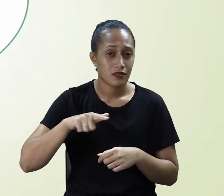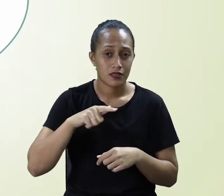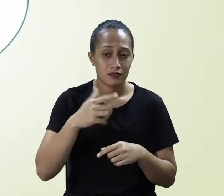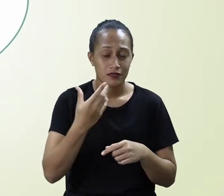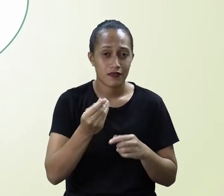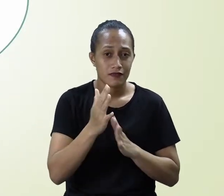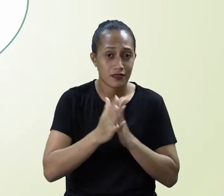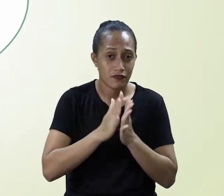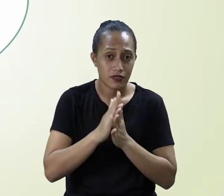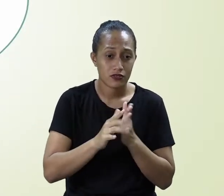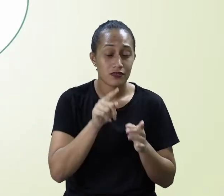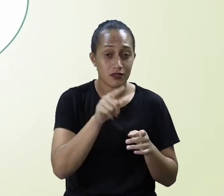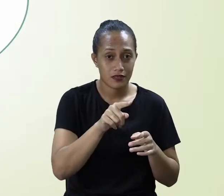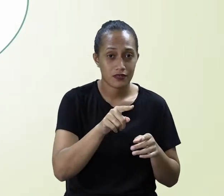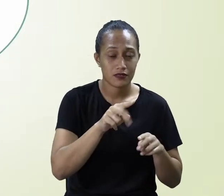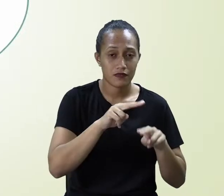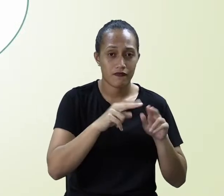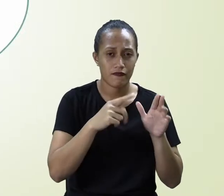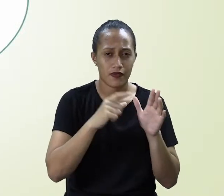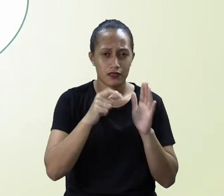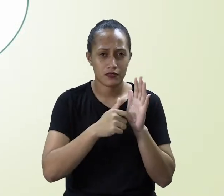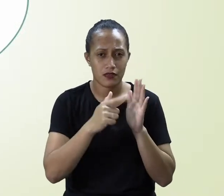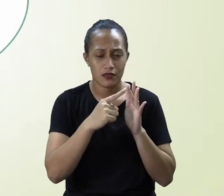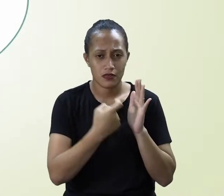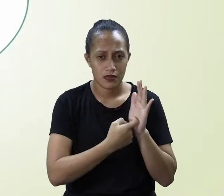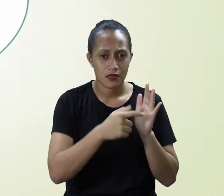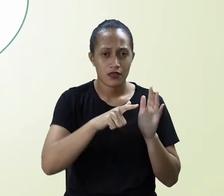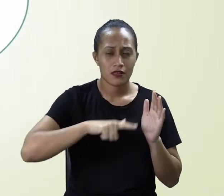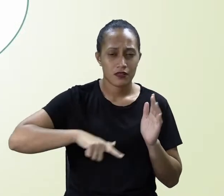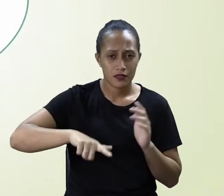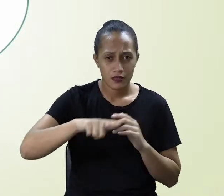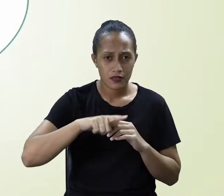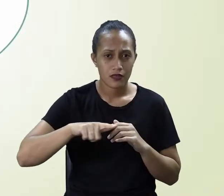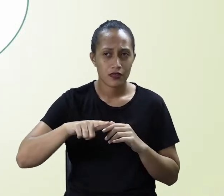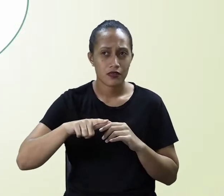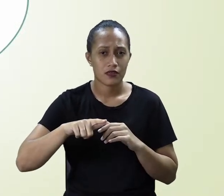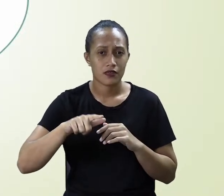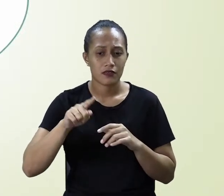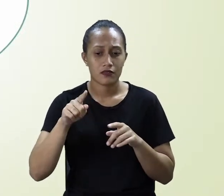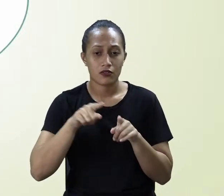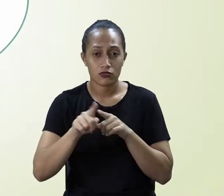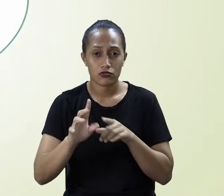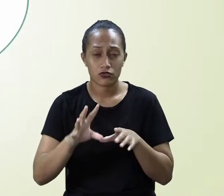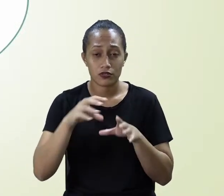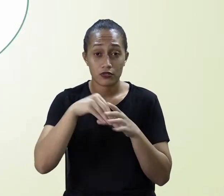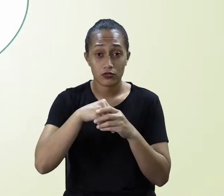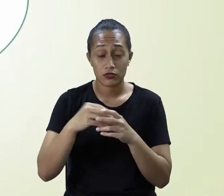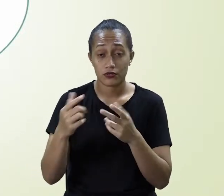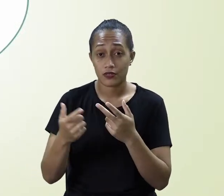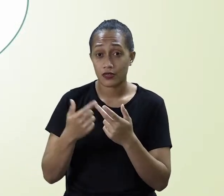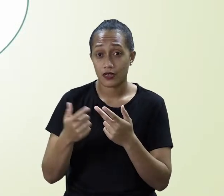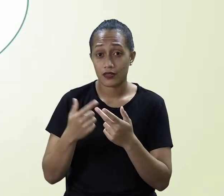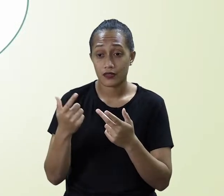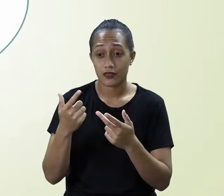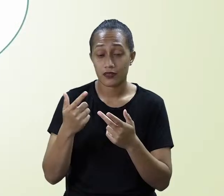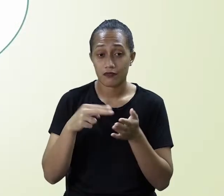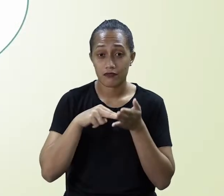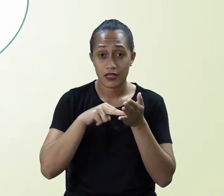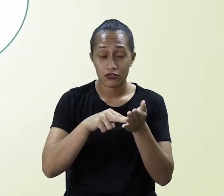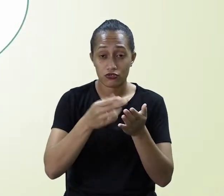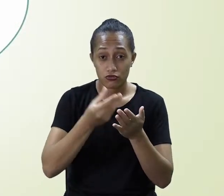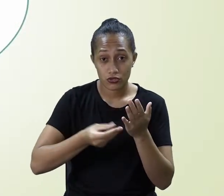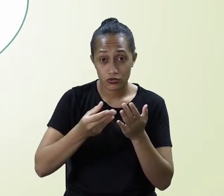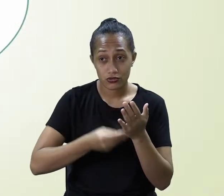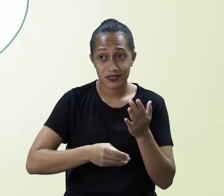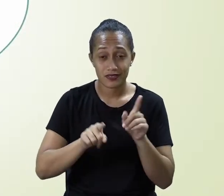production of goods and services. Labor resources include the work done by workers such as the waiter who brings